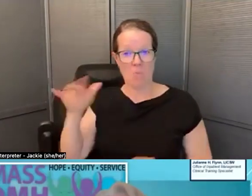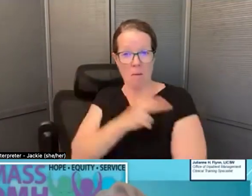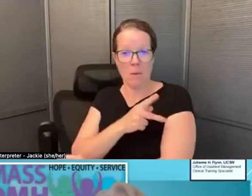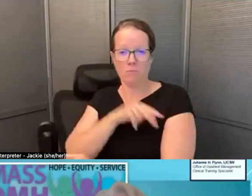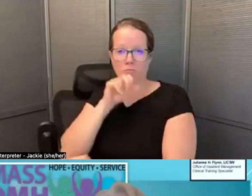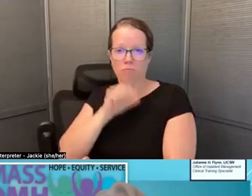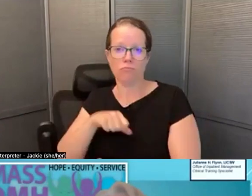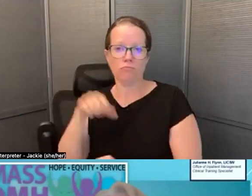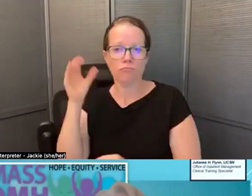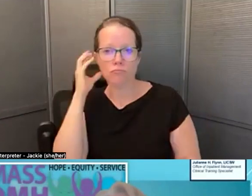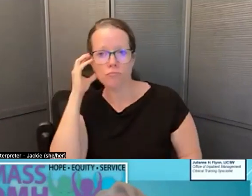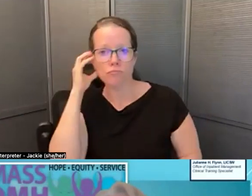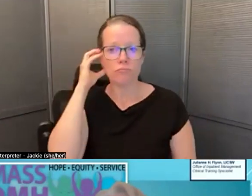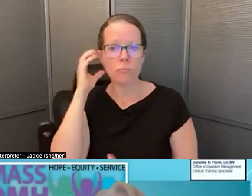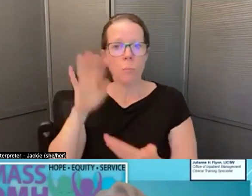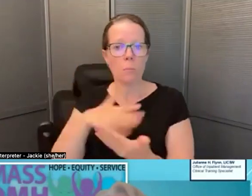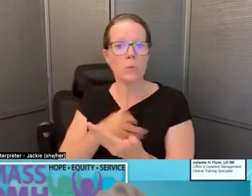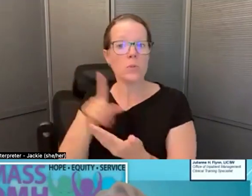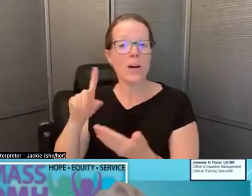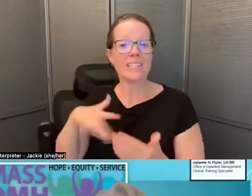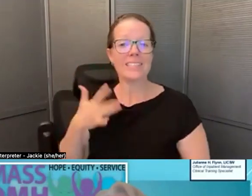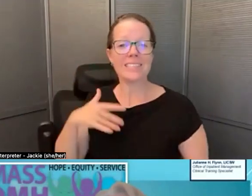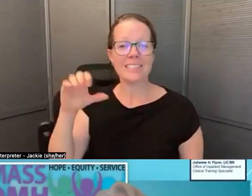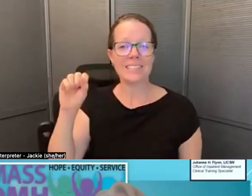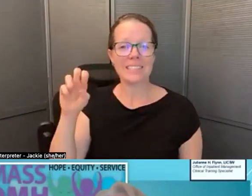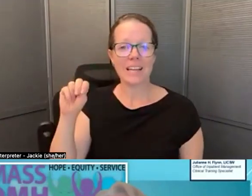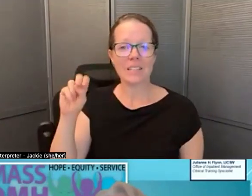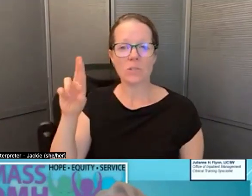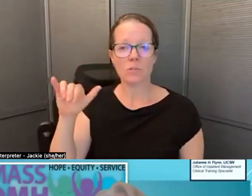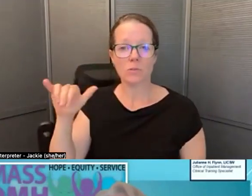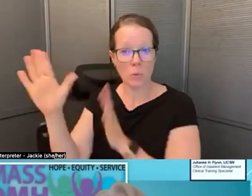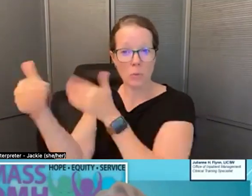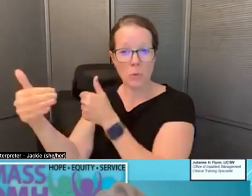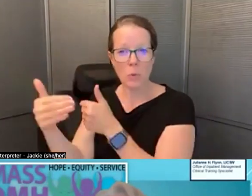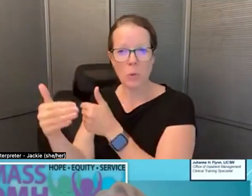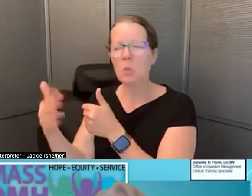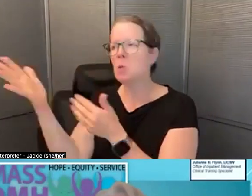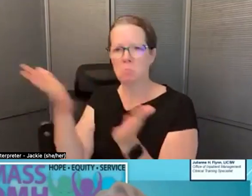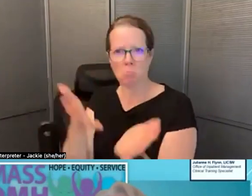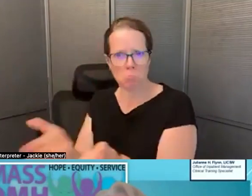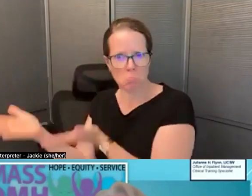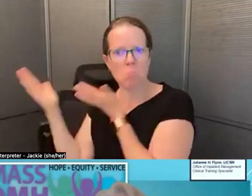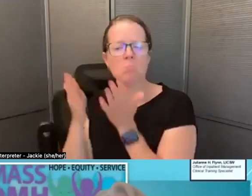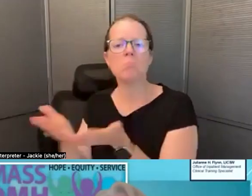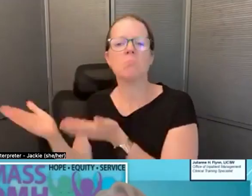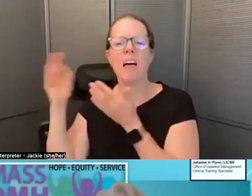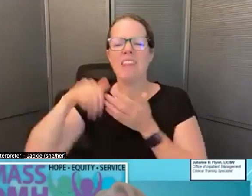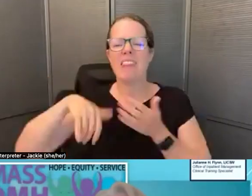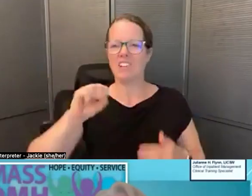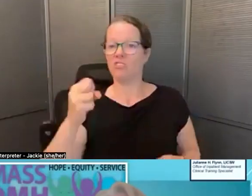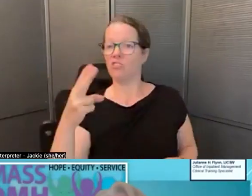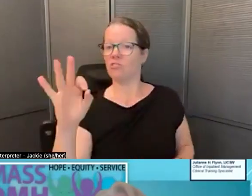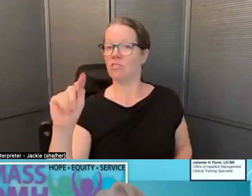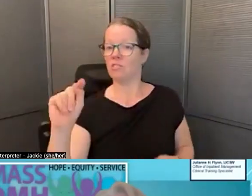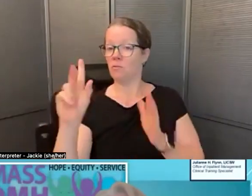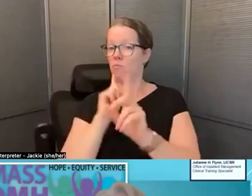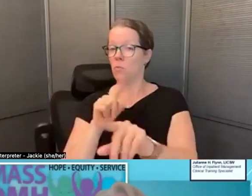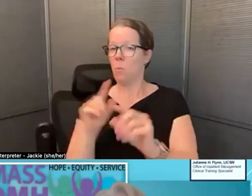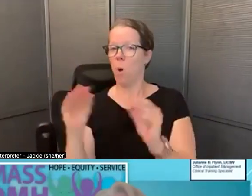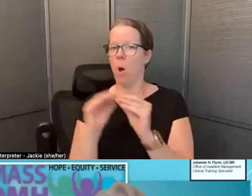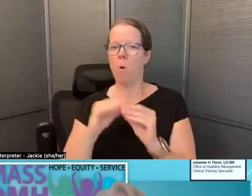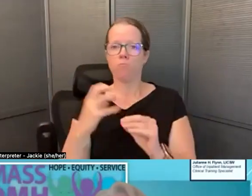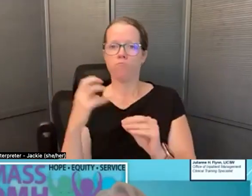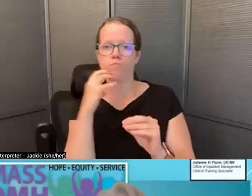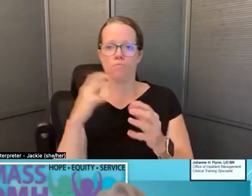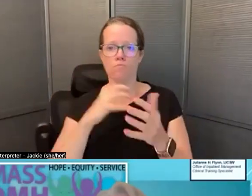do that. And just having these discussions in the shift reports, kind of pulling people aside to huddles off